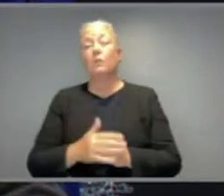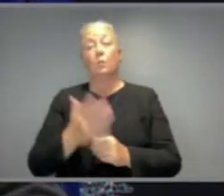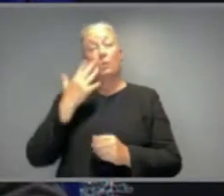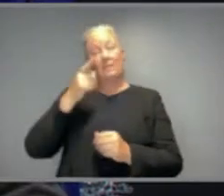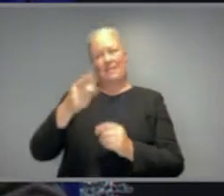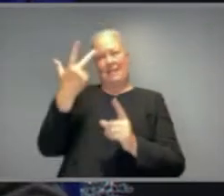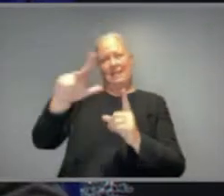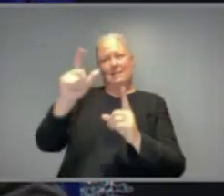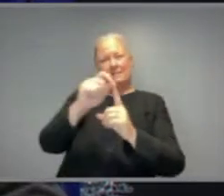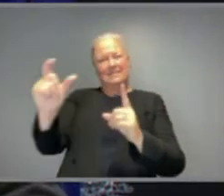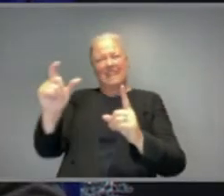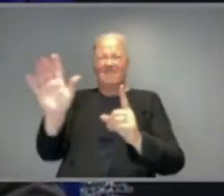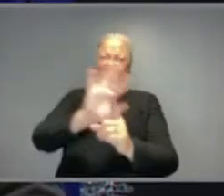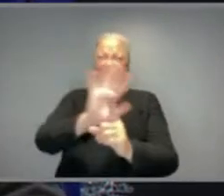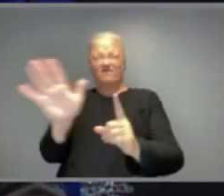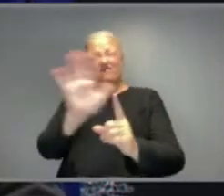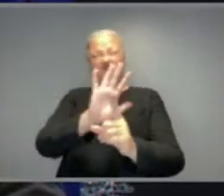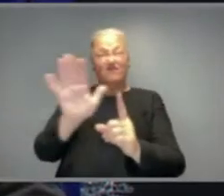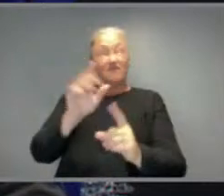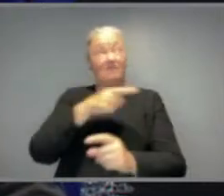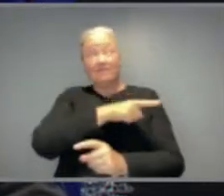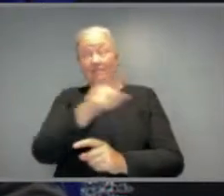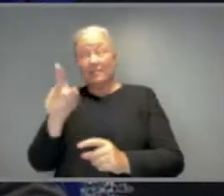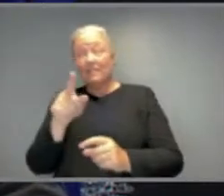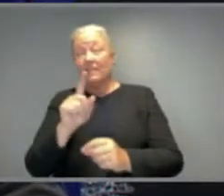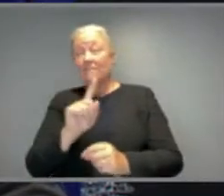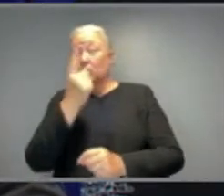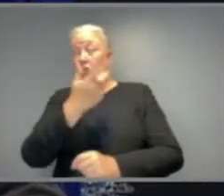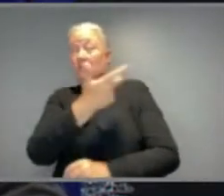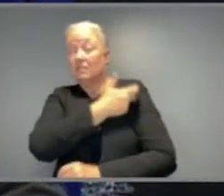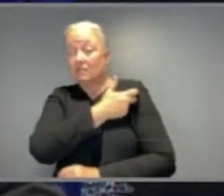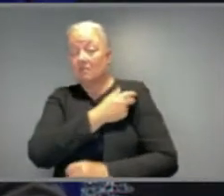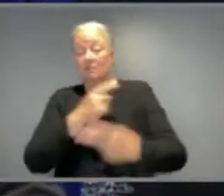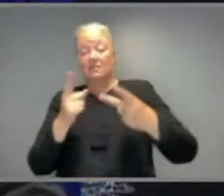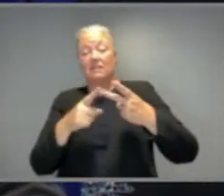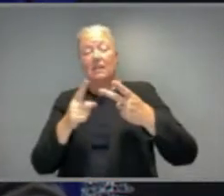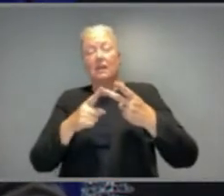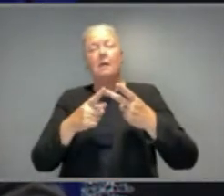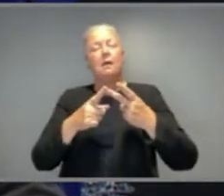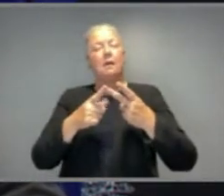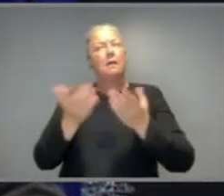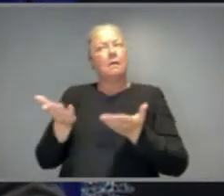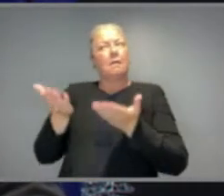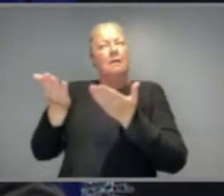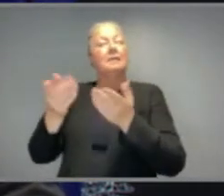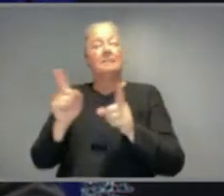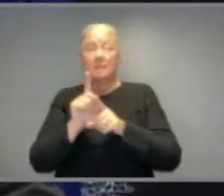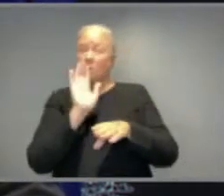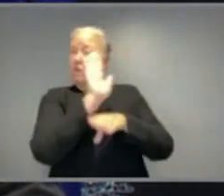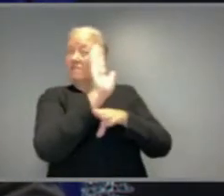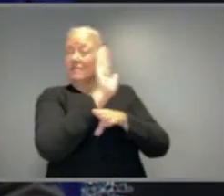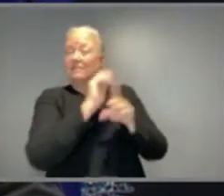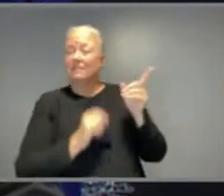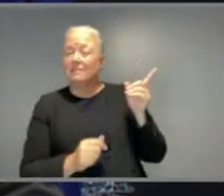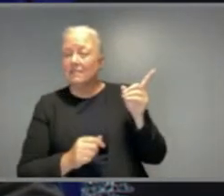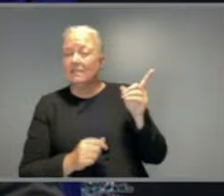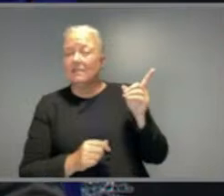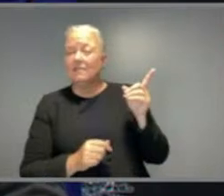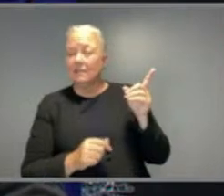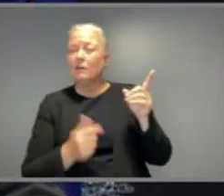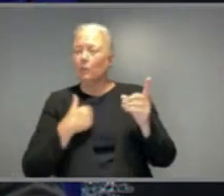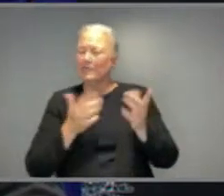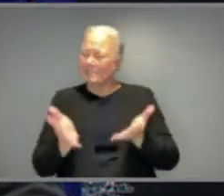or thereabouts on first dose, then the second dose follows. That's what we're seeing from overseas as well, and we encourage people to get that second dose,